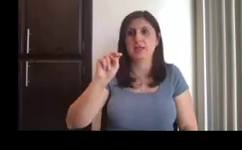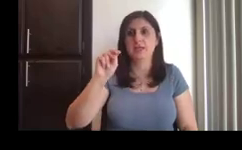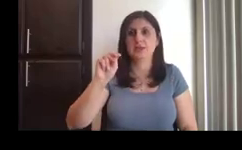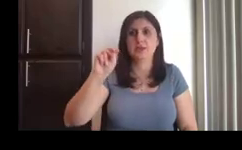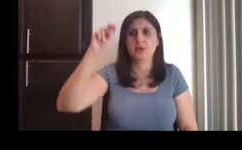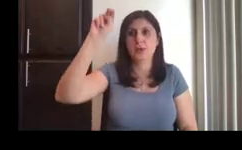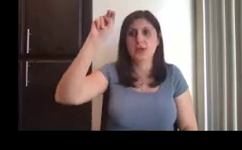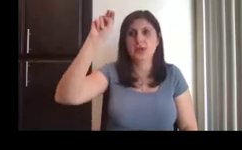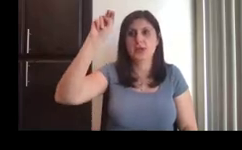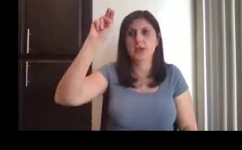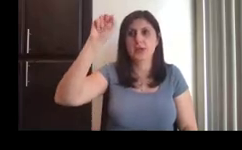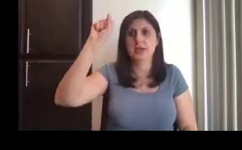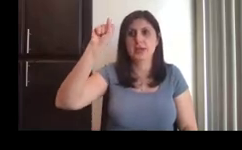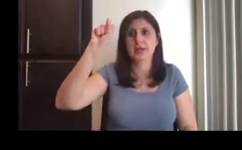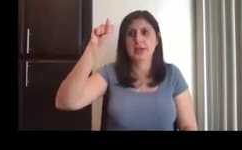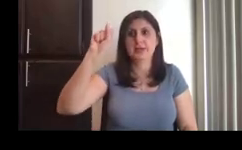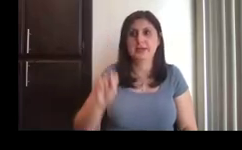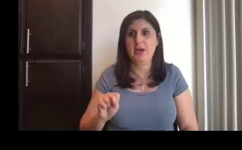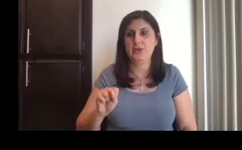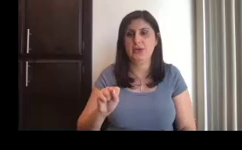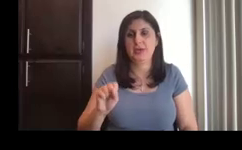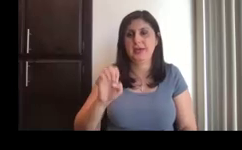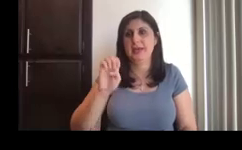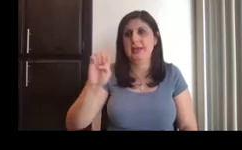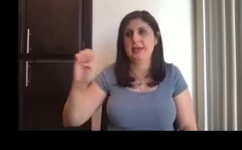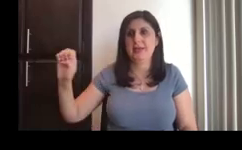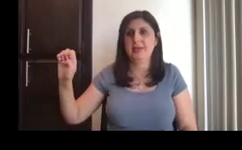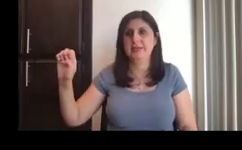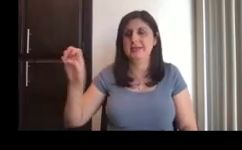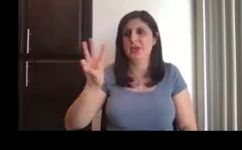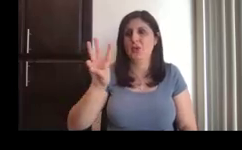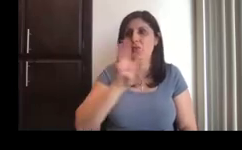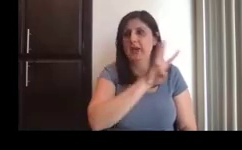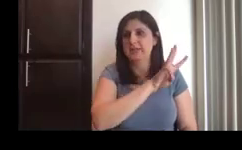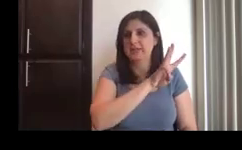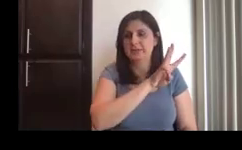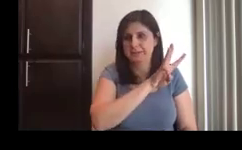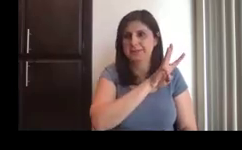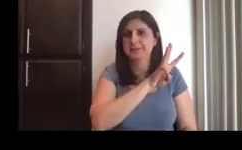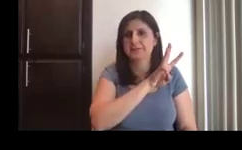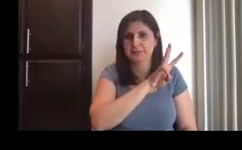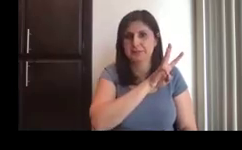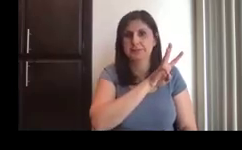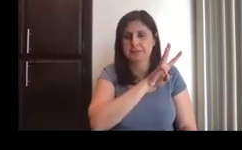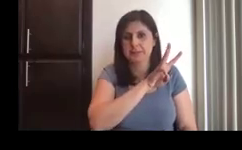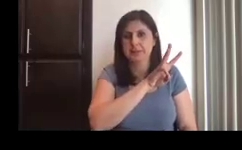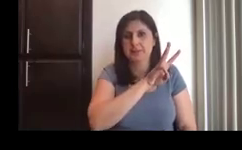Okay, so north, south, east, west.